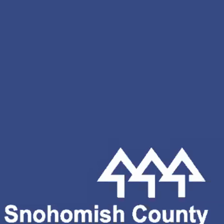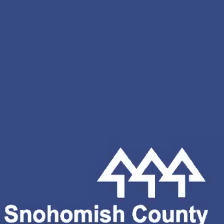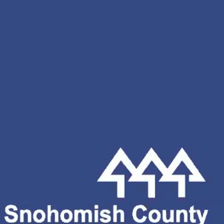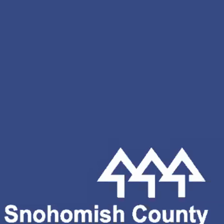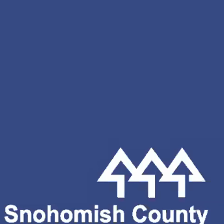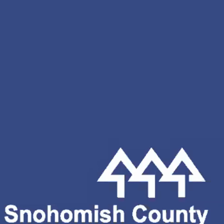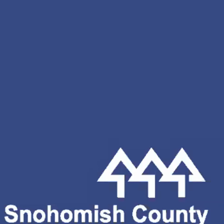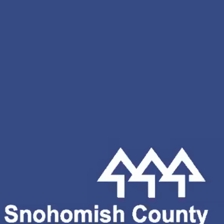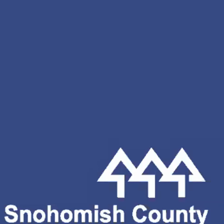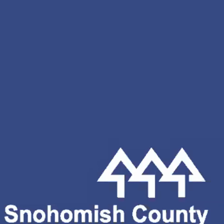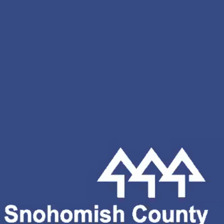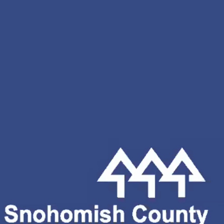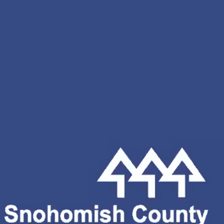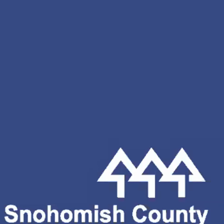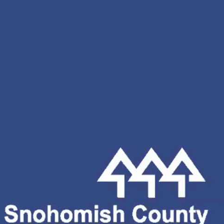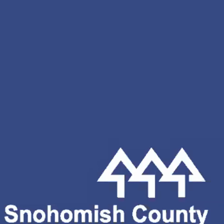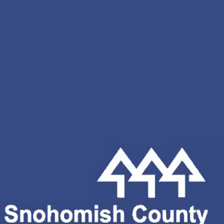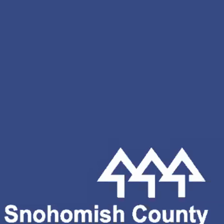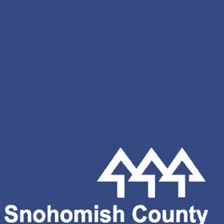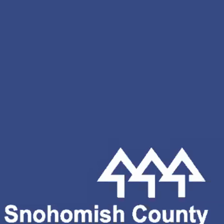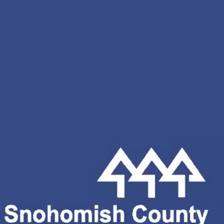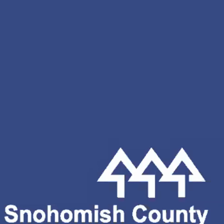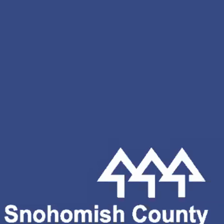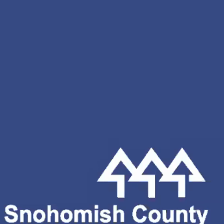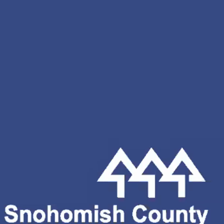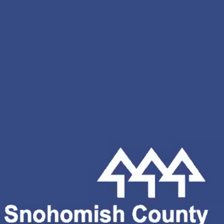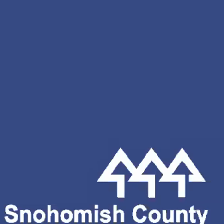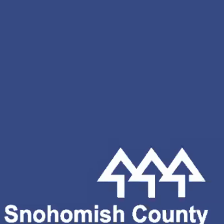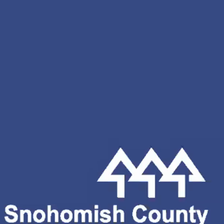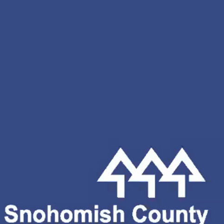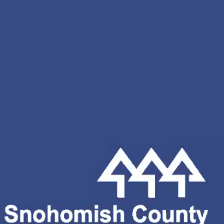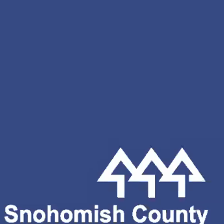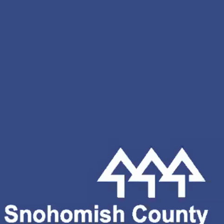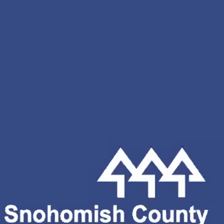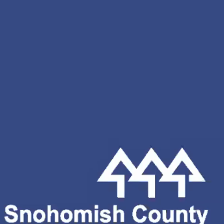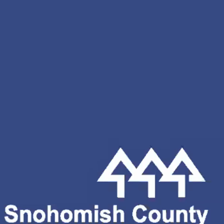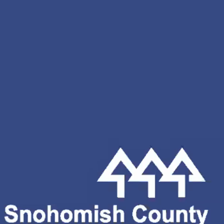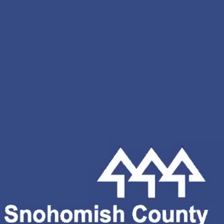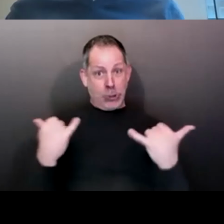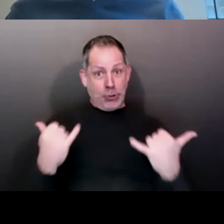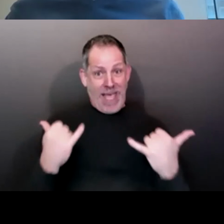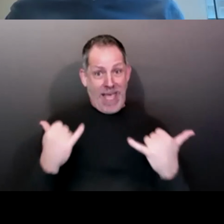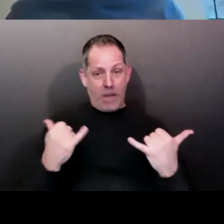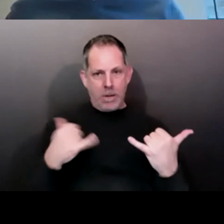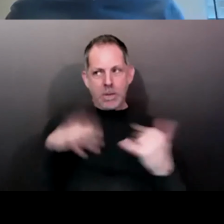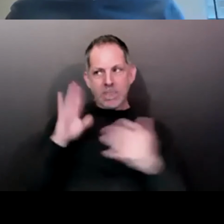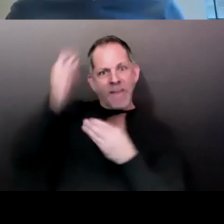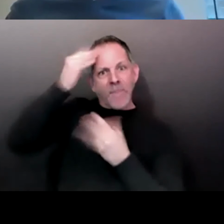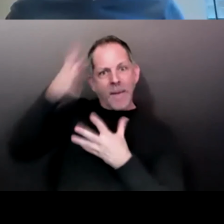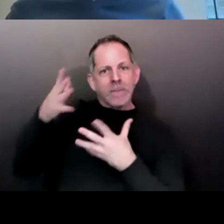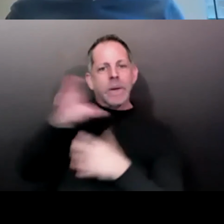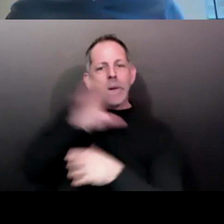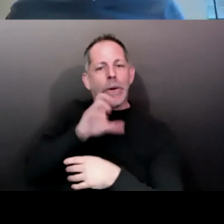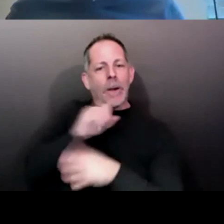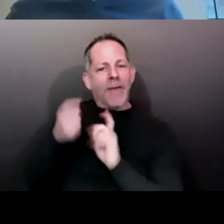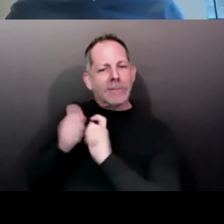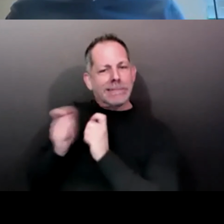hall. So with that, I will turn it over to Rochelle. Thank you. Good evening,